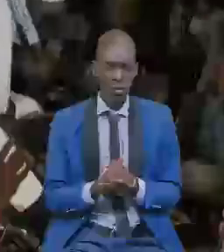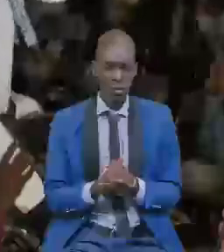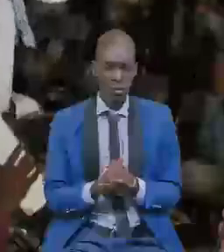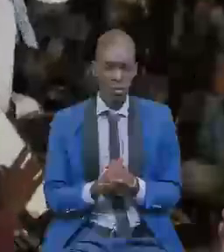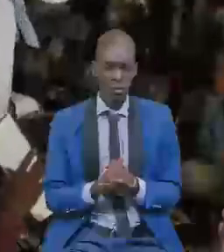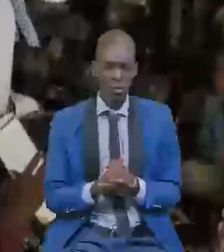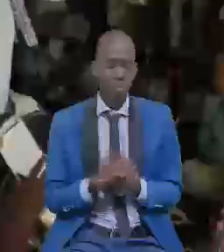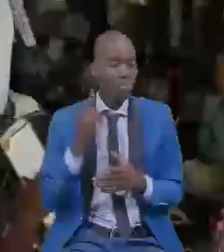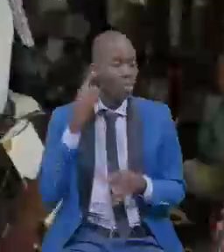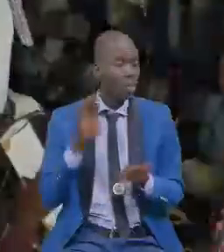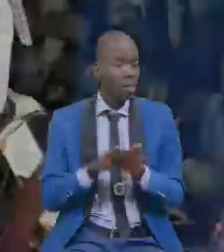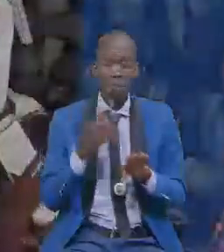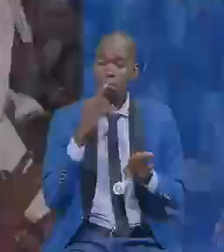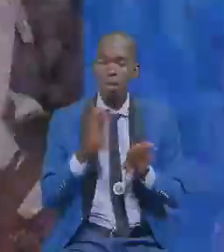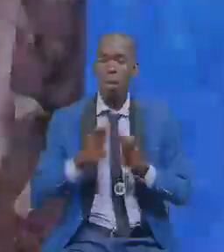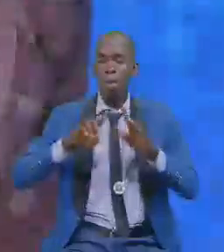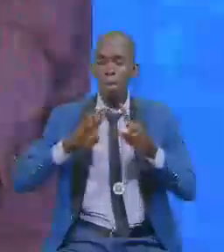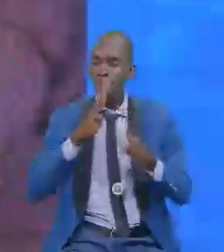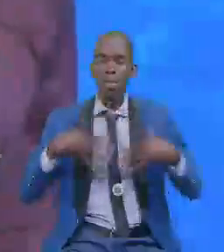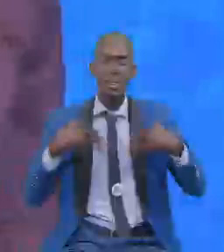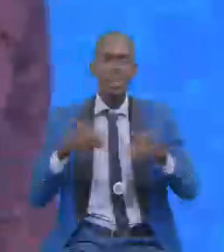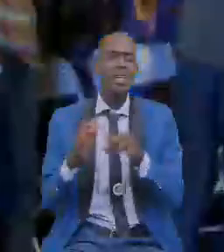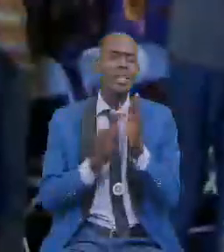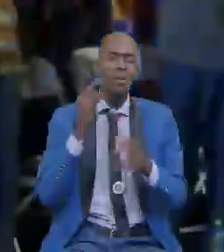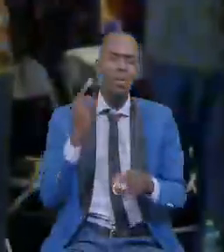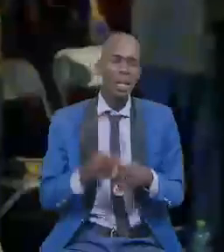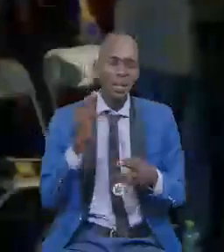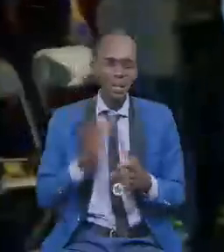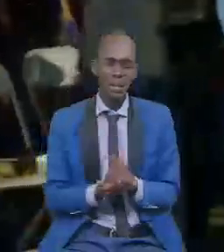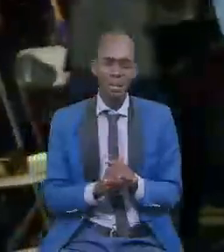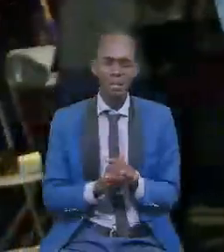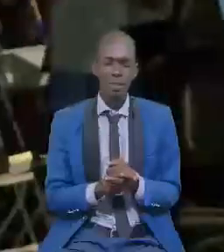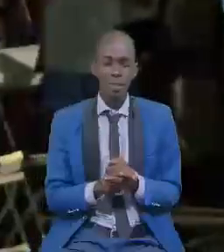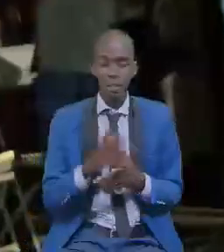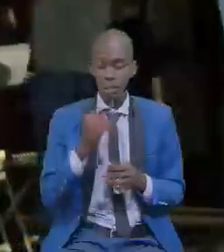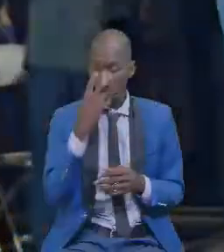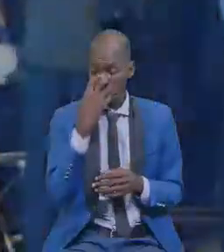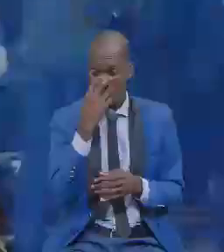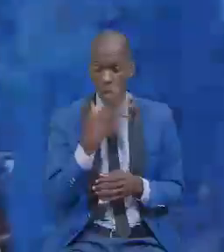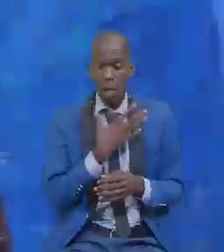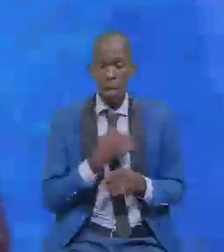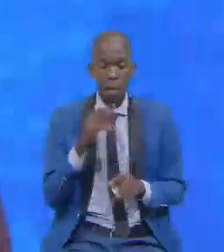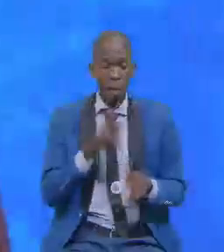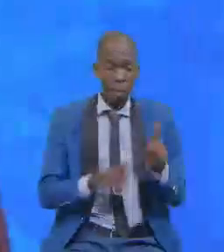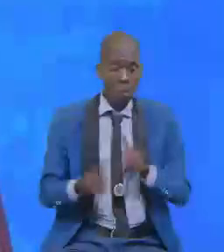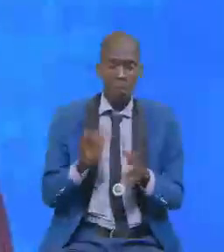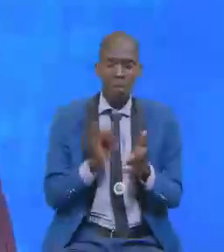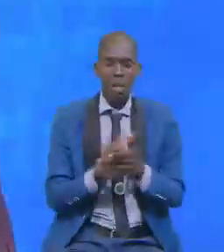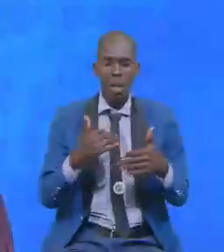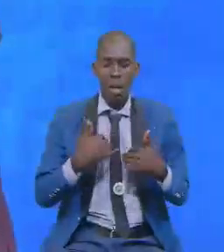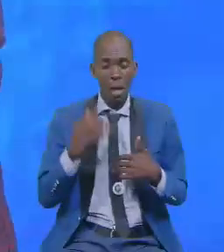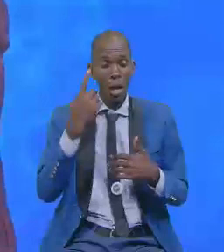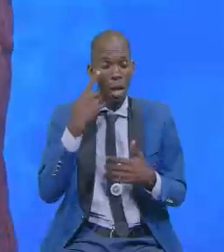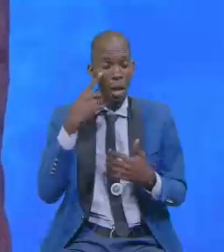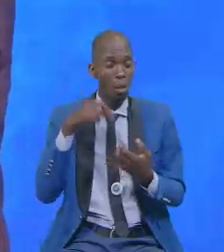Deaf and dumb, be healed in Jesus' name. The blind and the people that have eyesight that